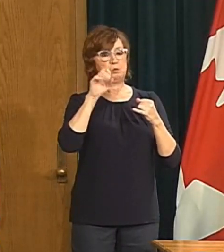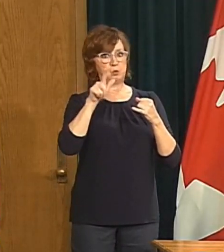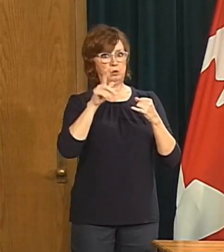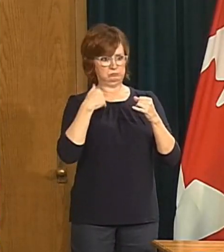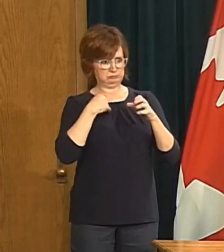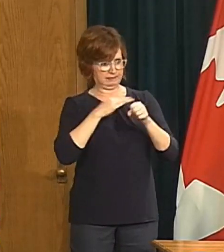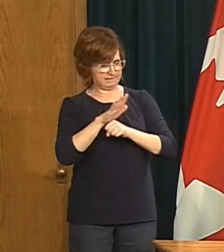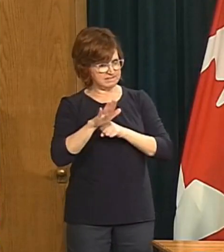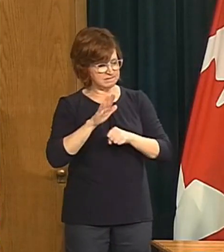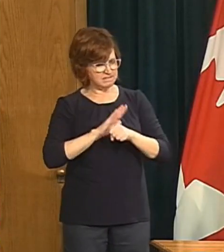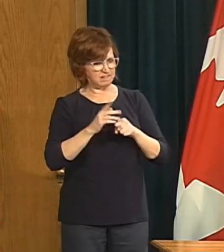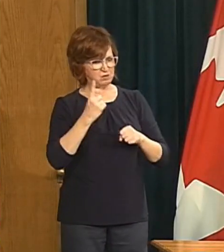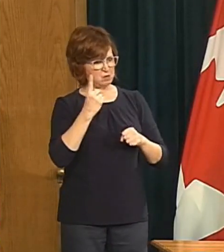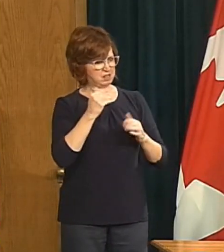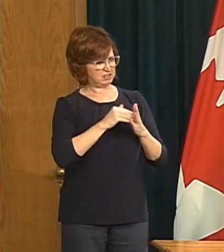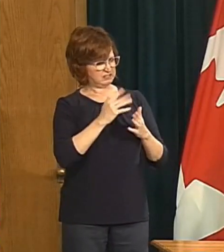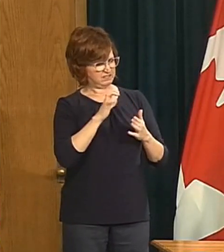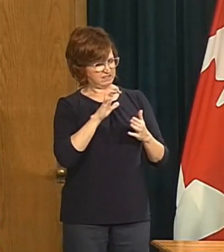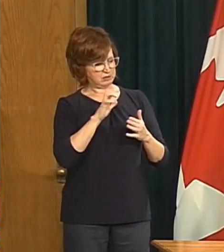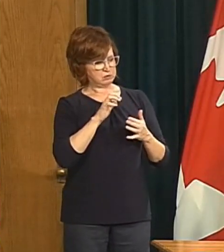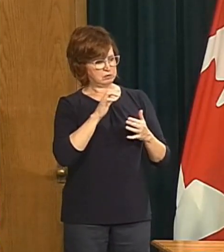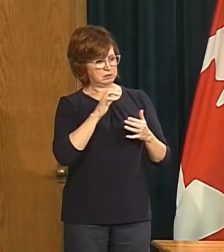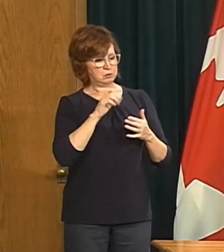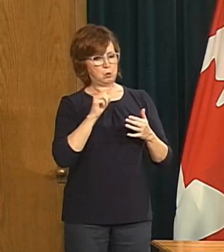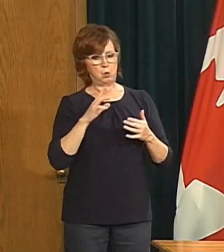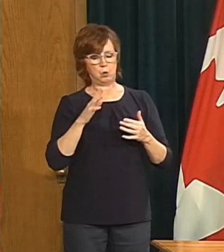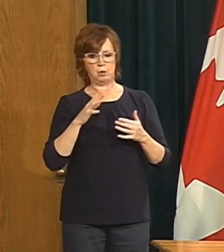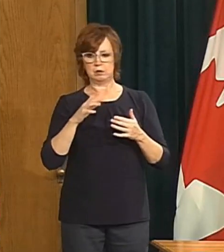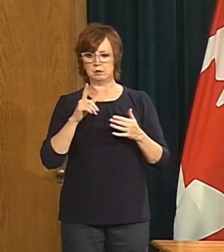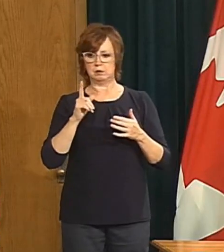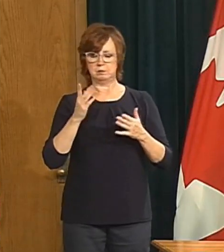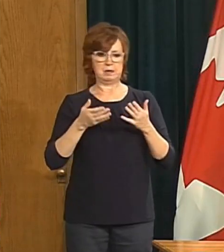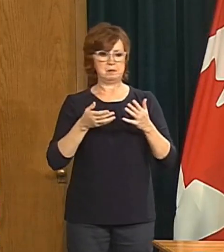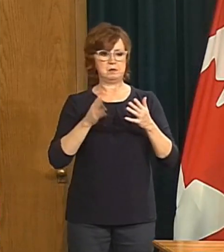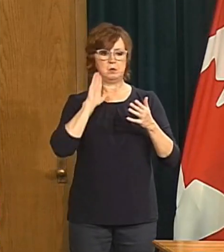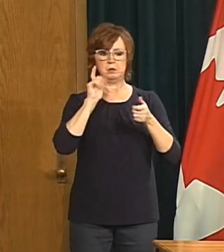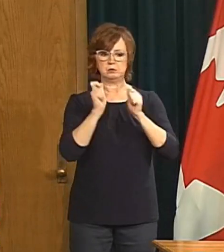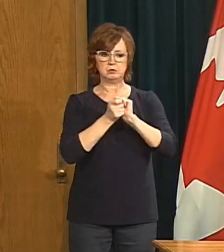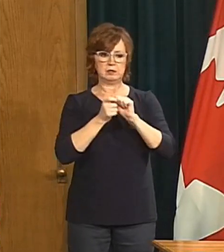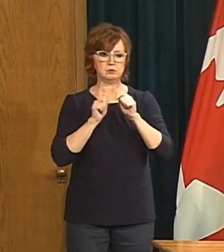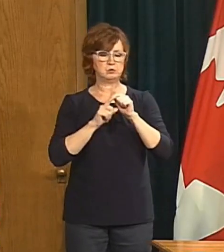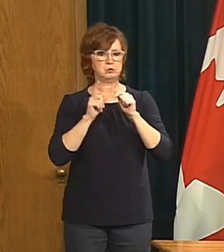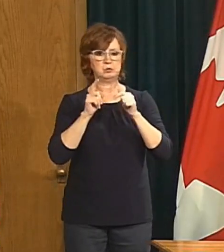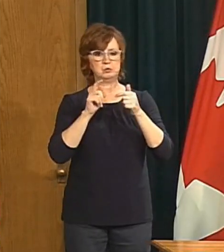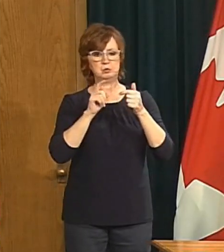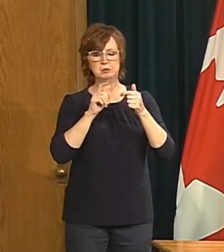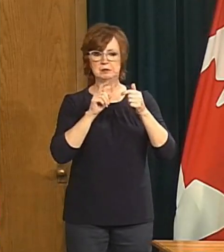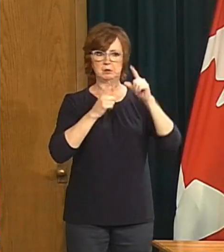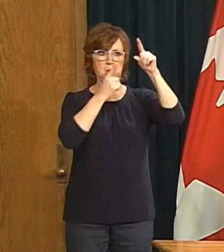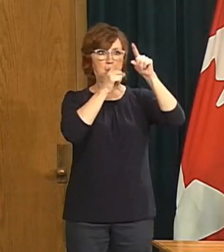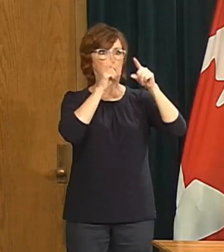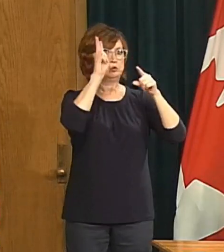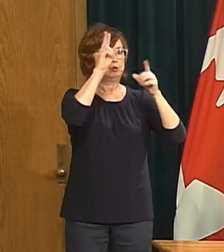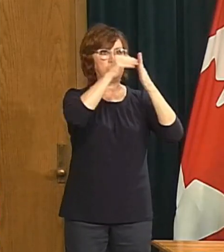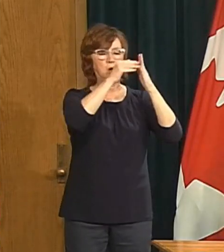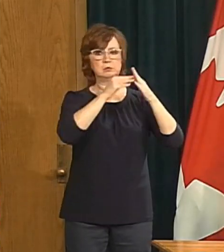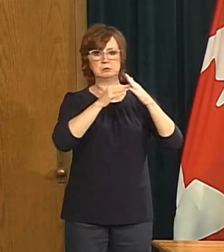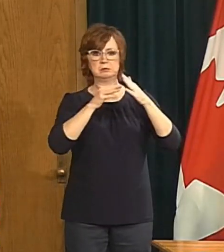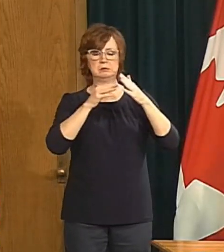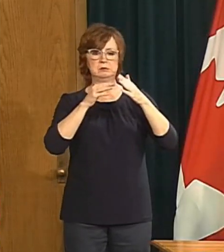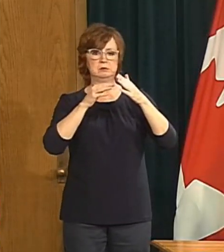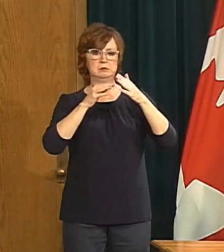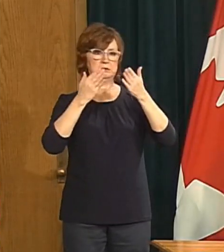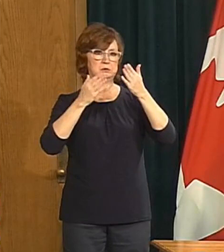can start opening up the economy, or are you going to have to make that goal higher, up to 2,000 or 2,500, to be able to have that